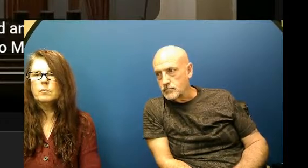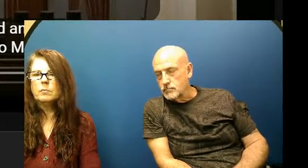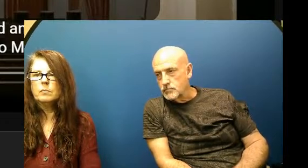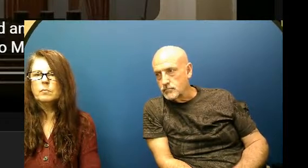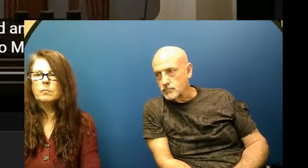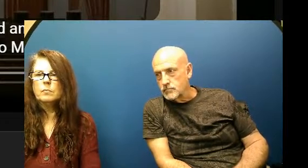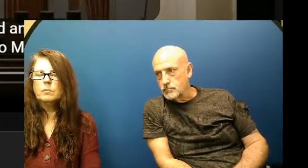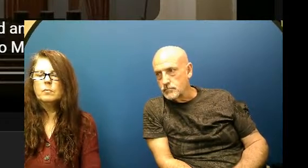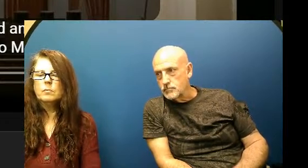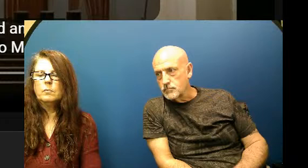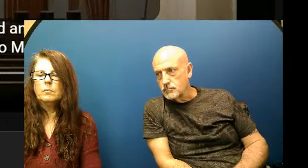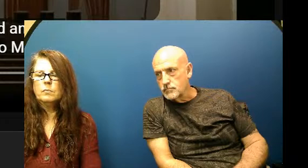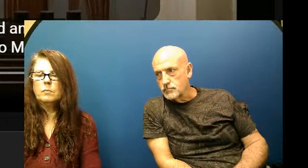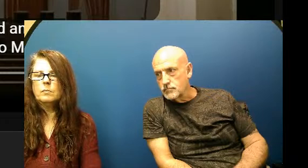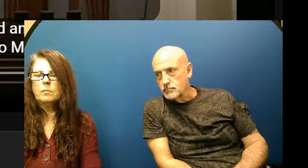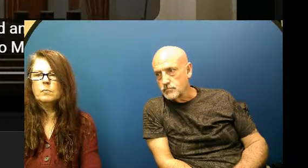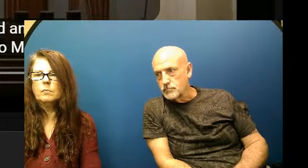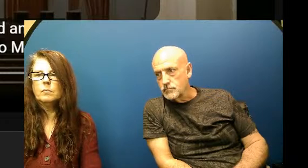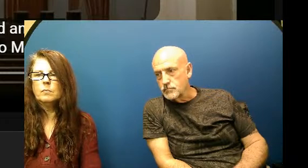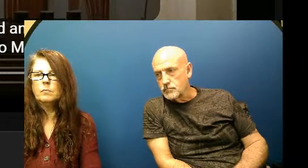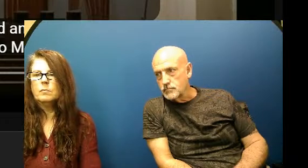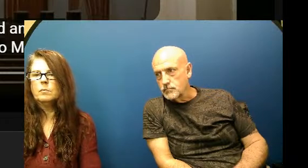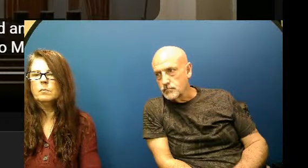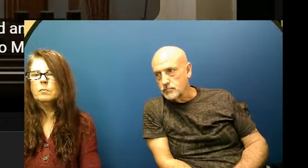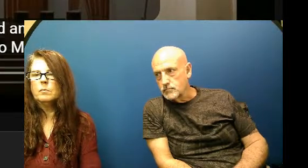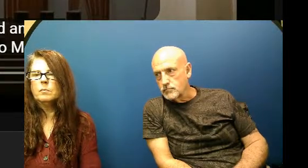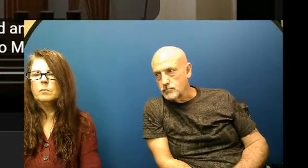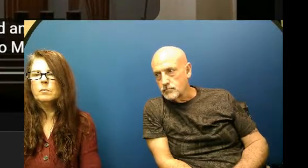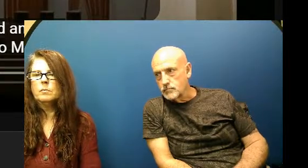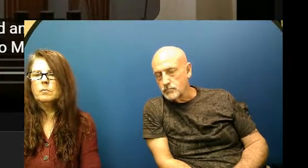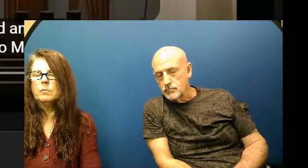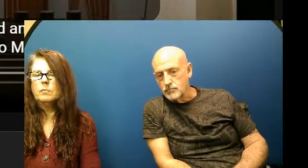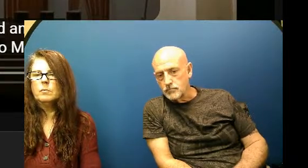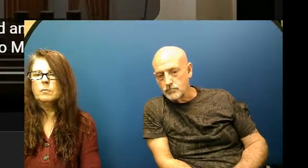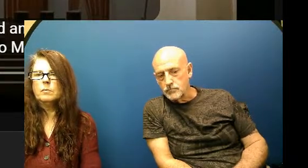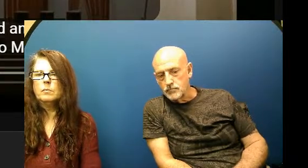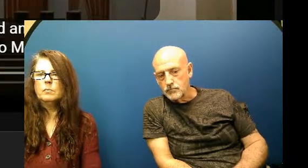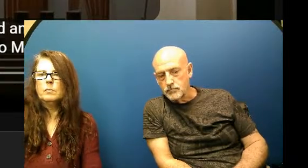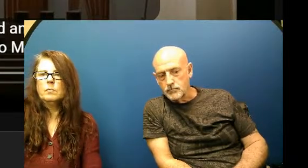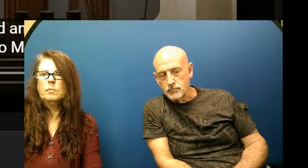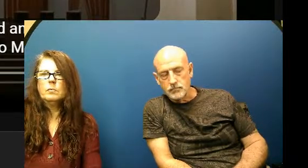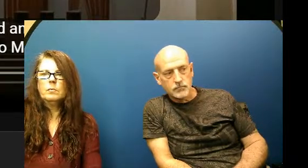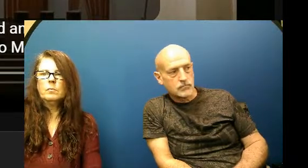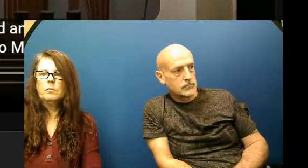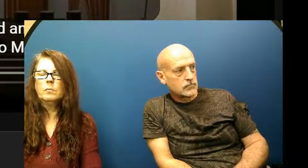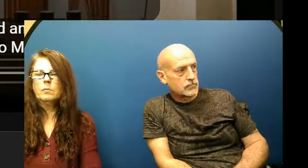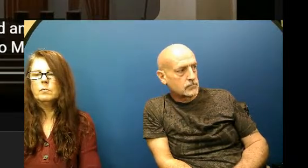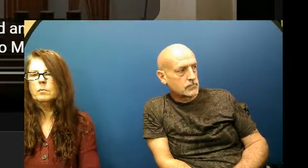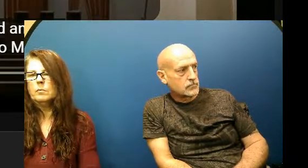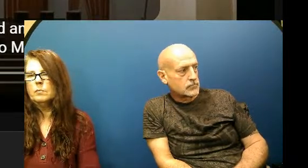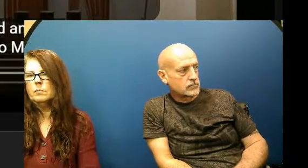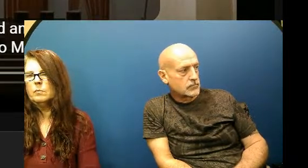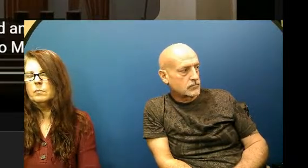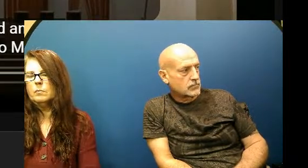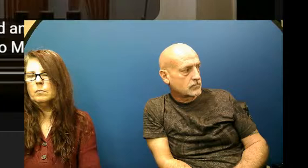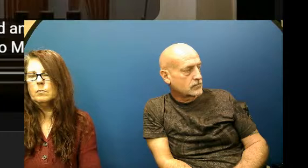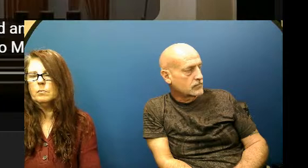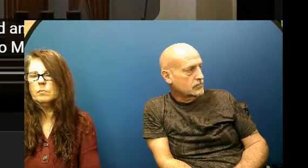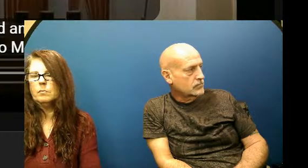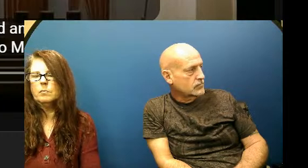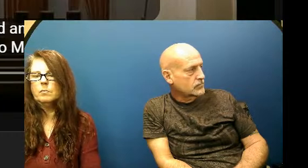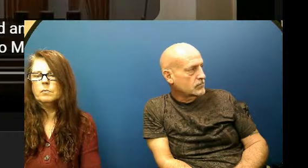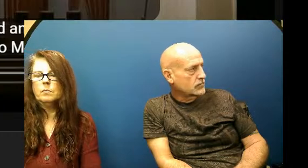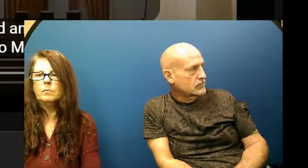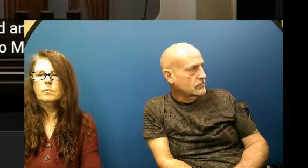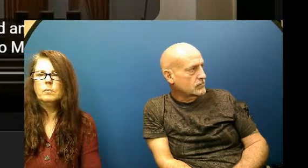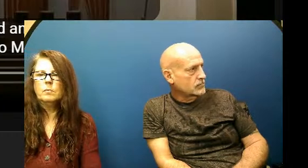a law, for example, that simply prohibits TikTok Incorporated from sharing any sensitive user data with ByteDance or anyone else, there's nothing